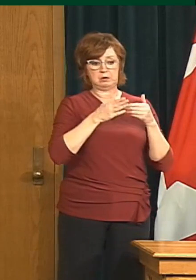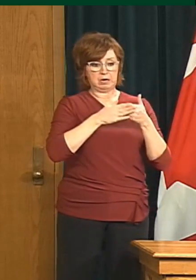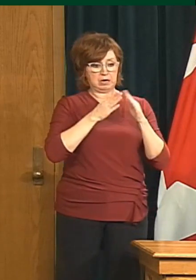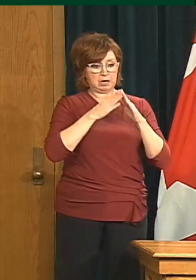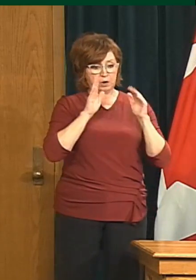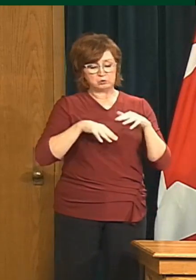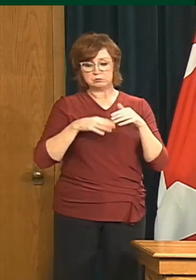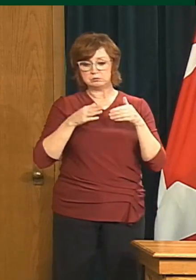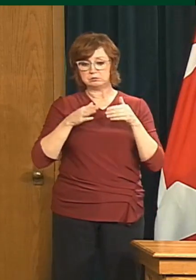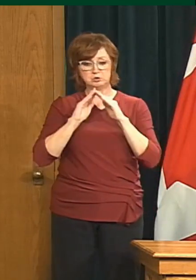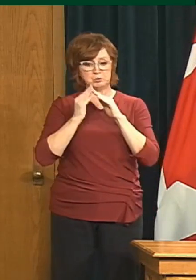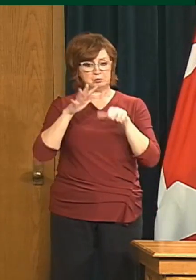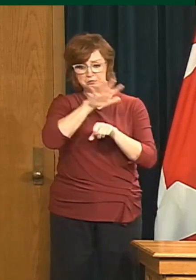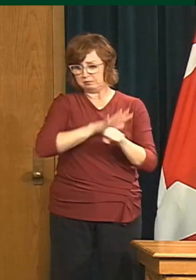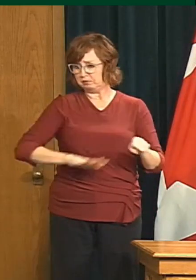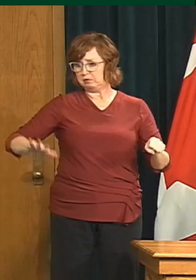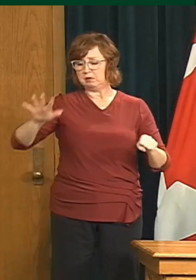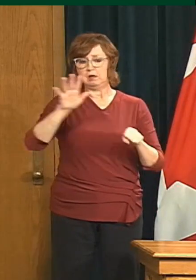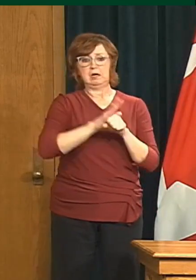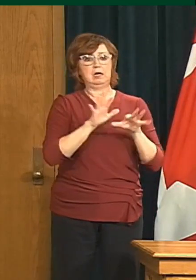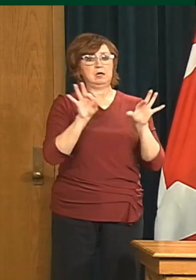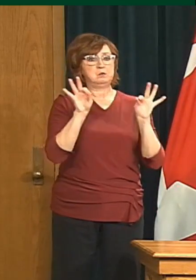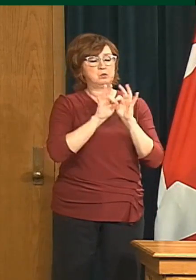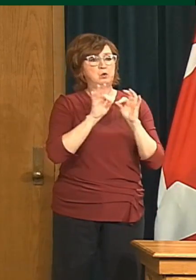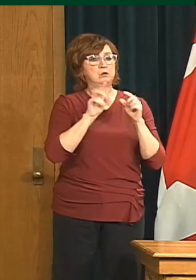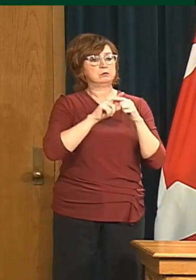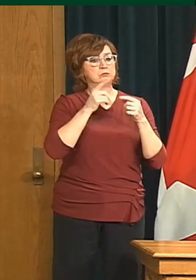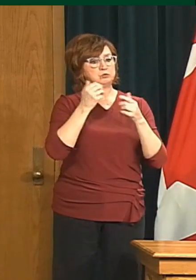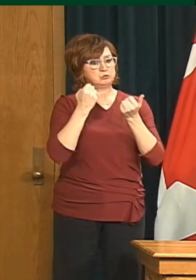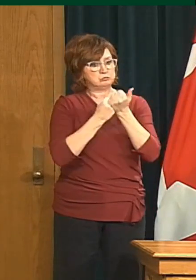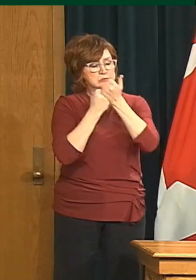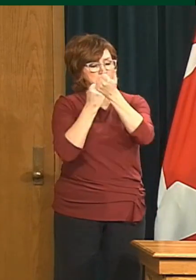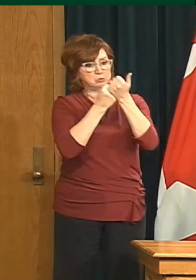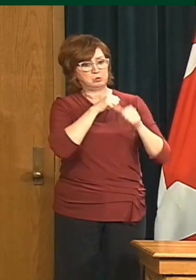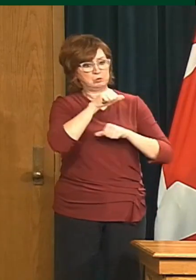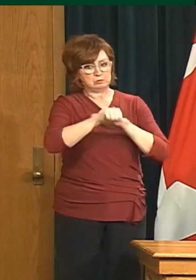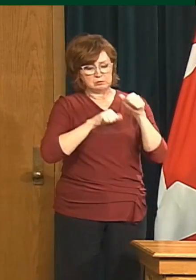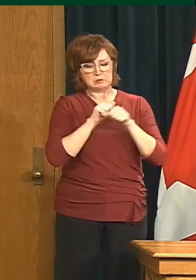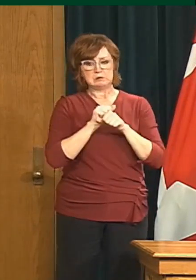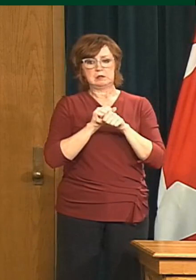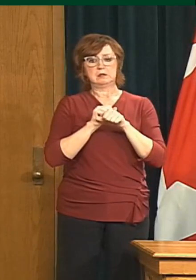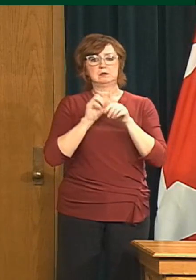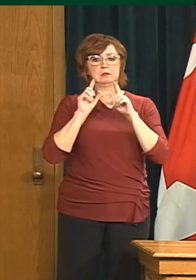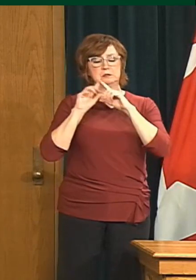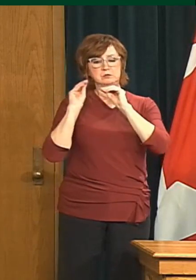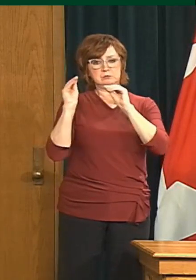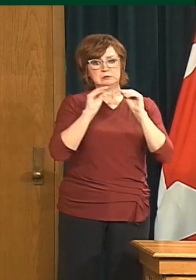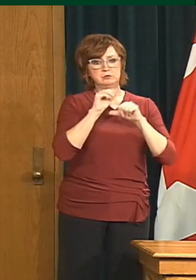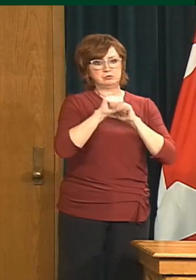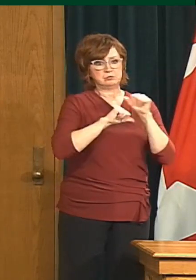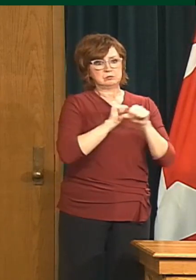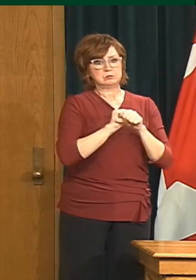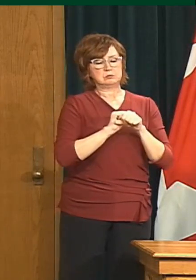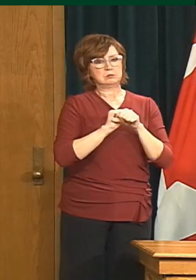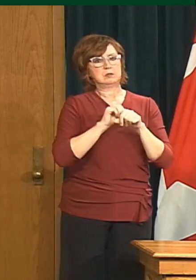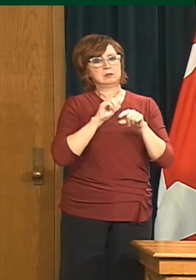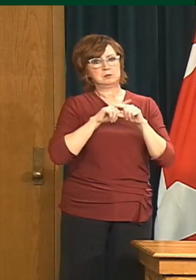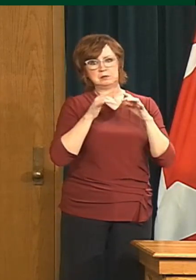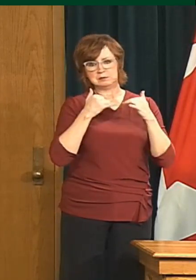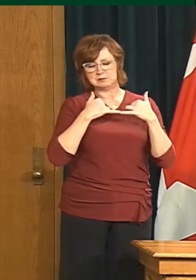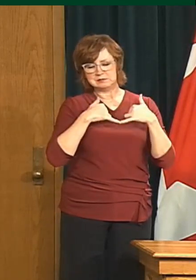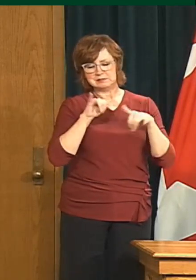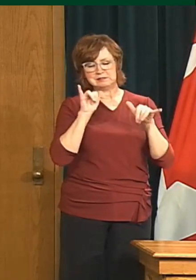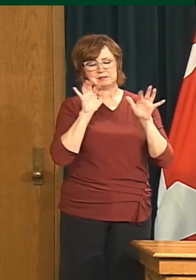to continue as we go ahead in the weeks and months. And even as some measures are relaxed, we still need to practice physical